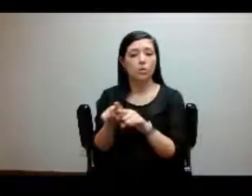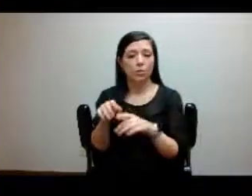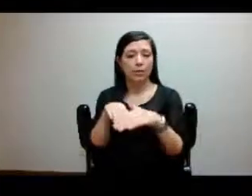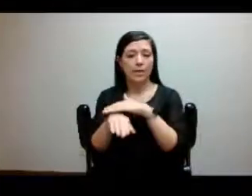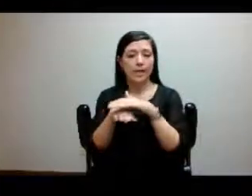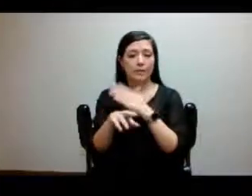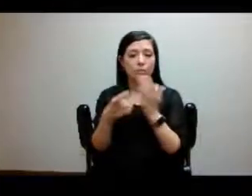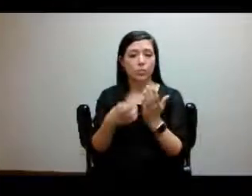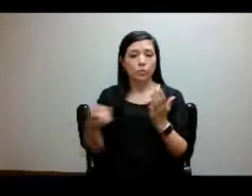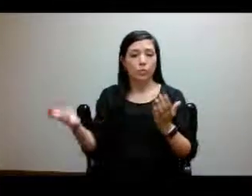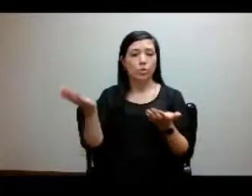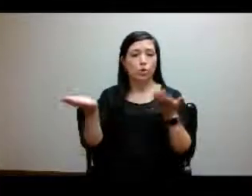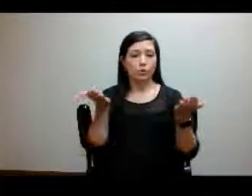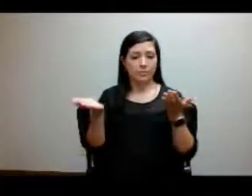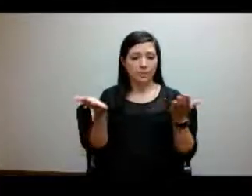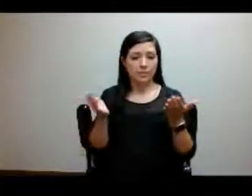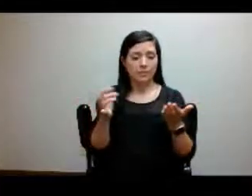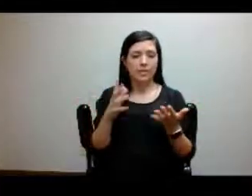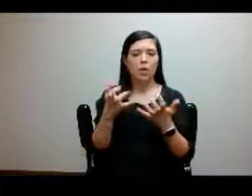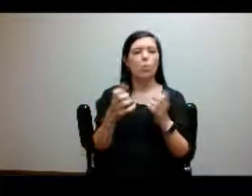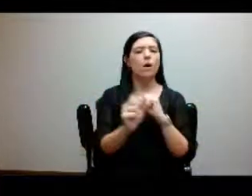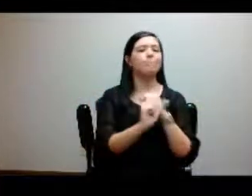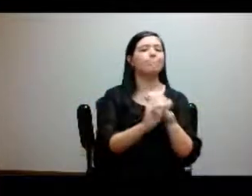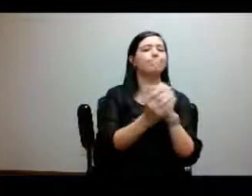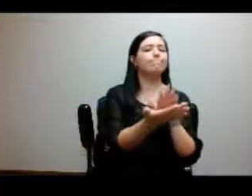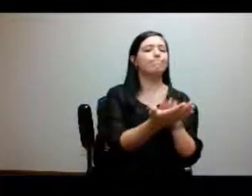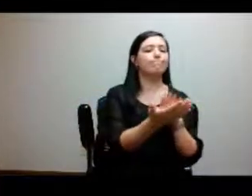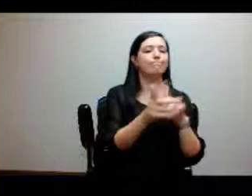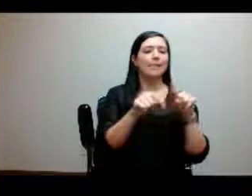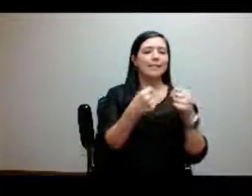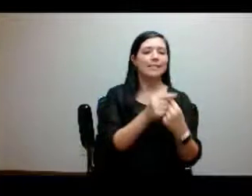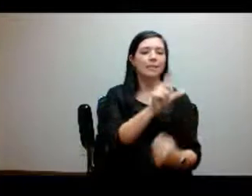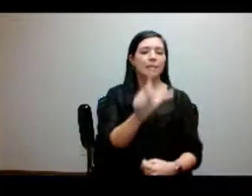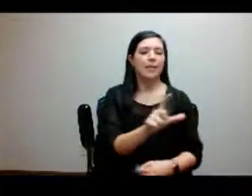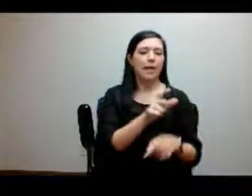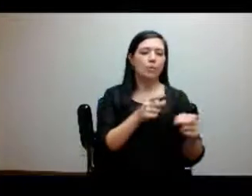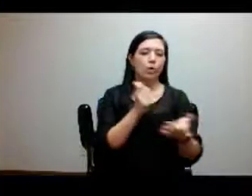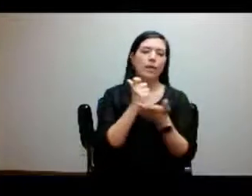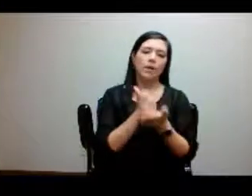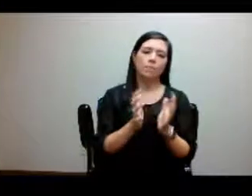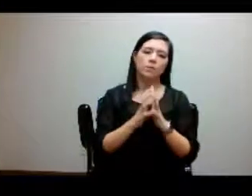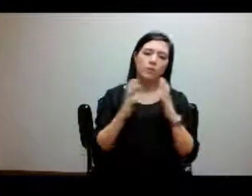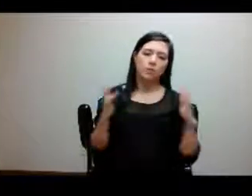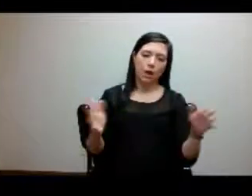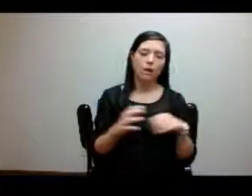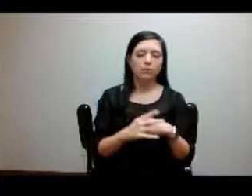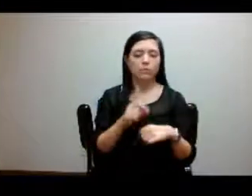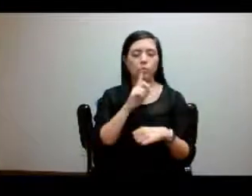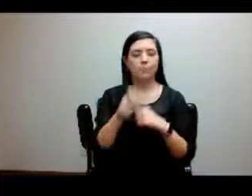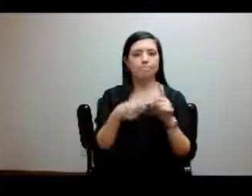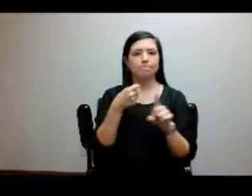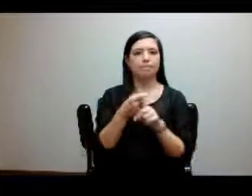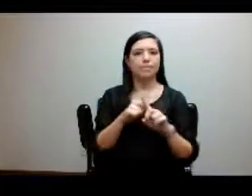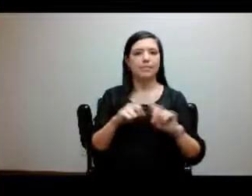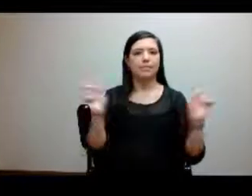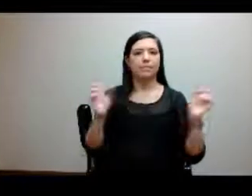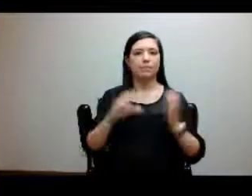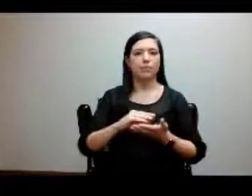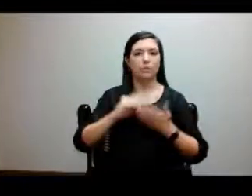and services. And just another shout out to the fabulous team at the library who helped with that. It really made a difference in our student